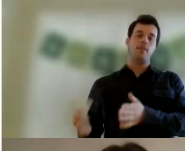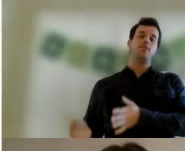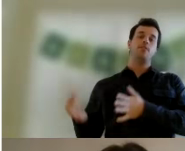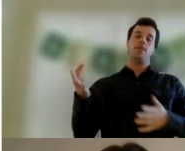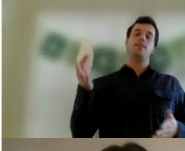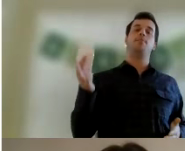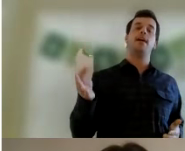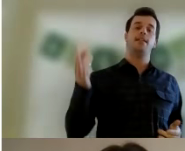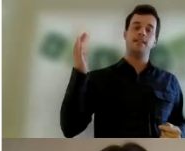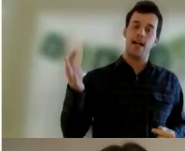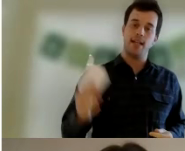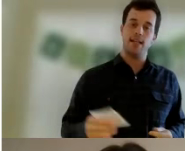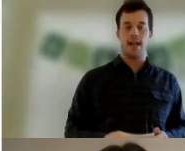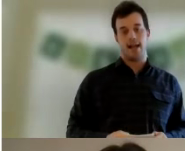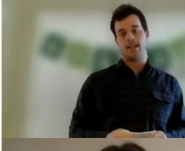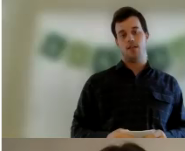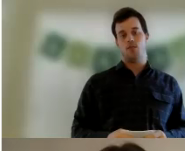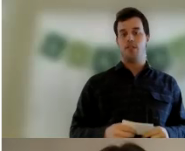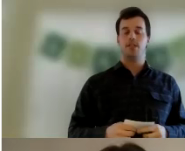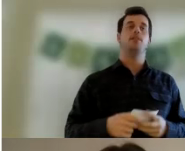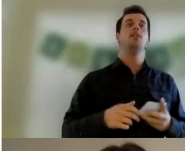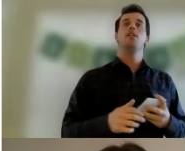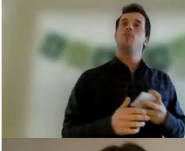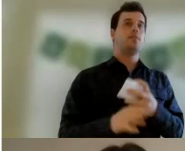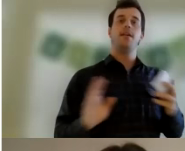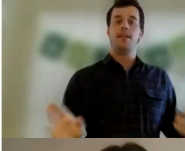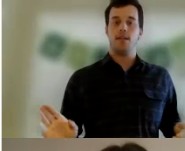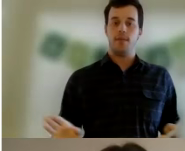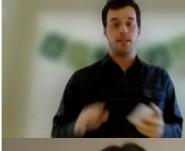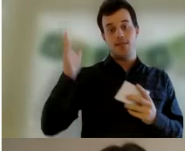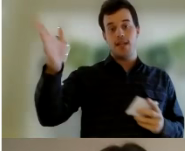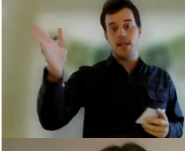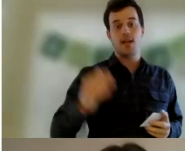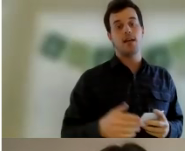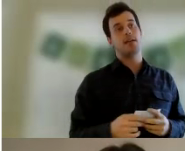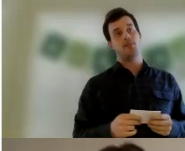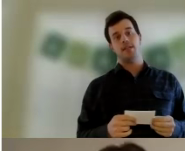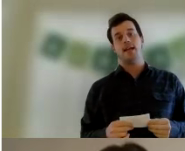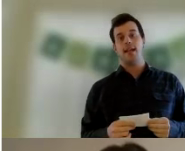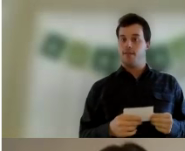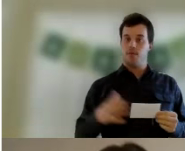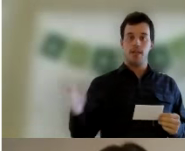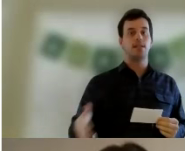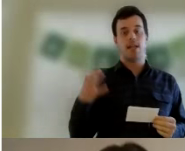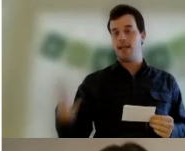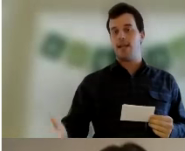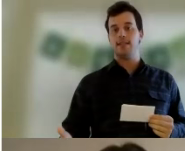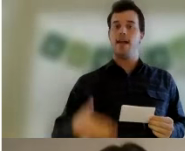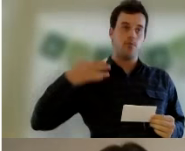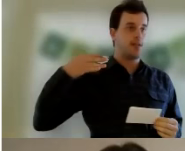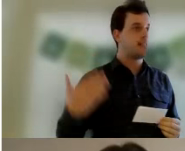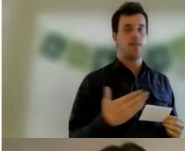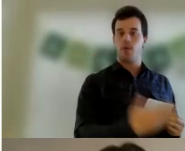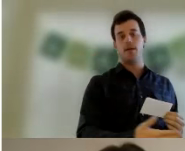And here we have an image of President Biden signing this act, which is a big deal, because even he agrees that everyone needs to stay